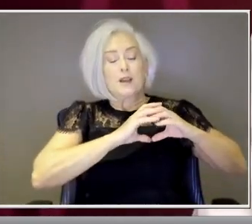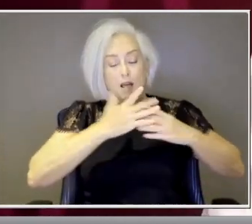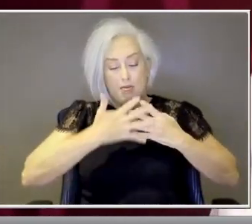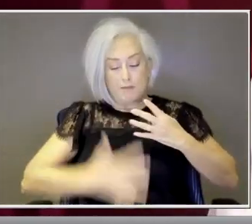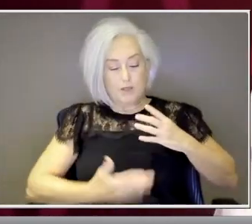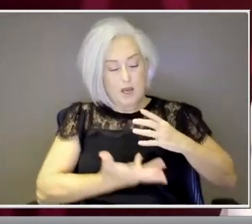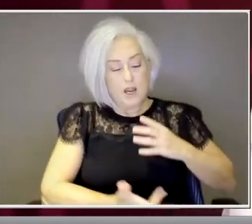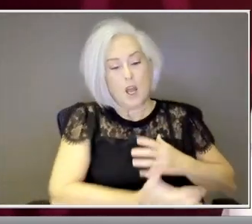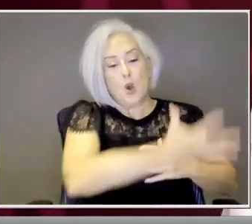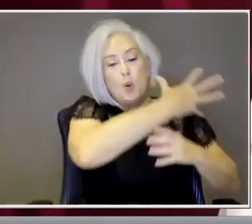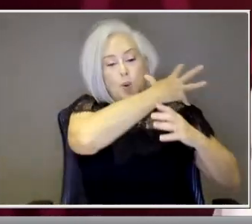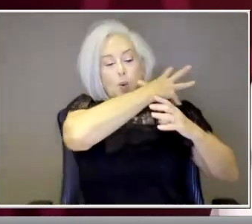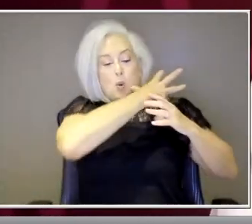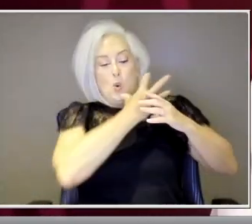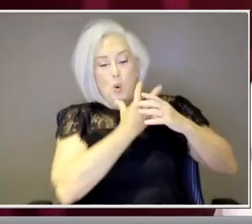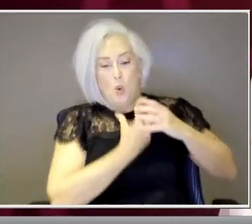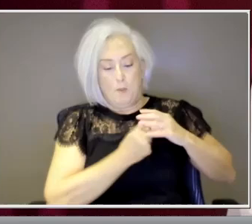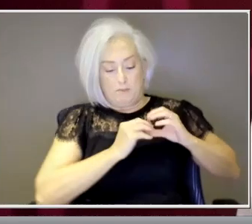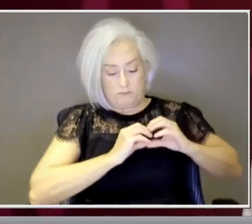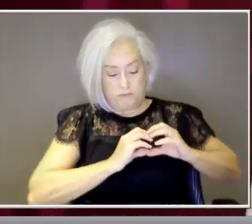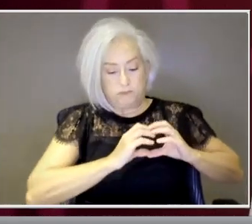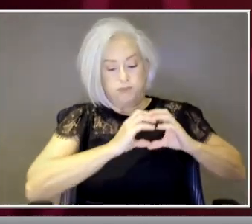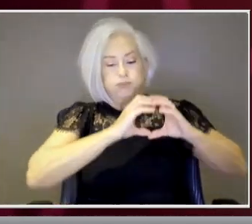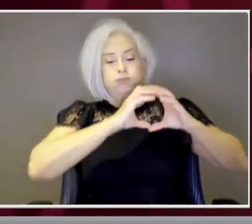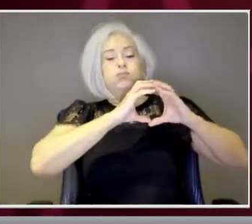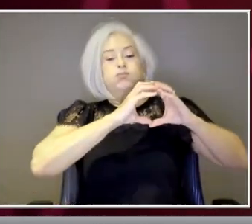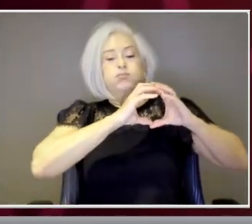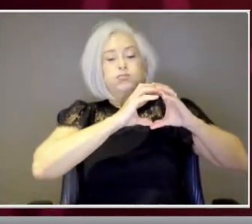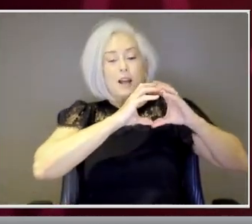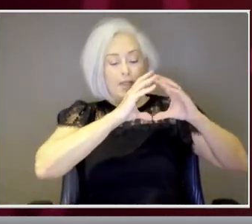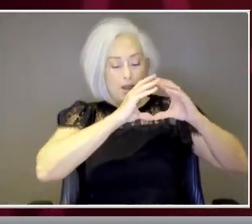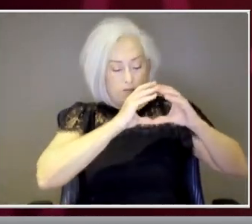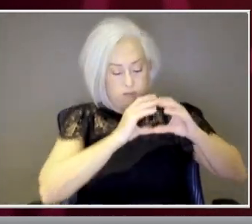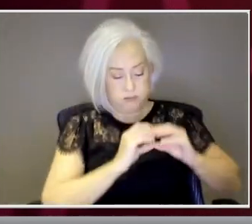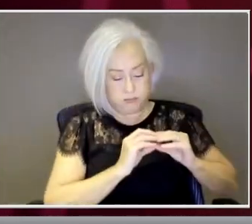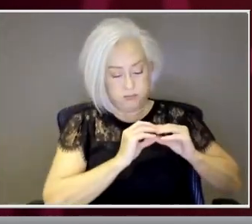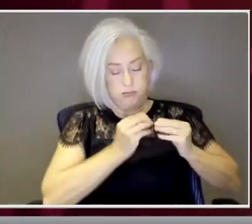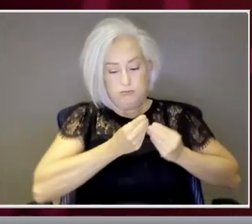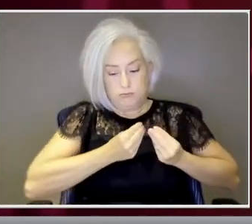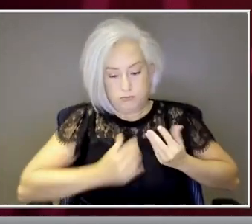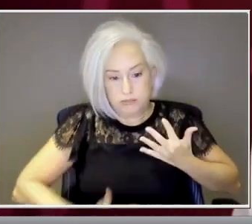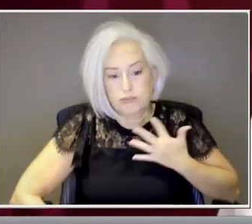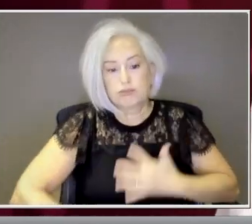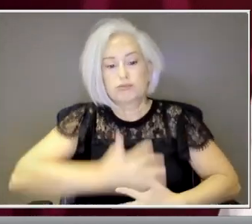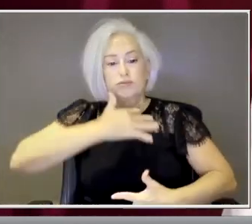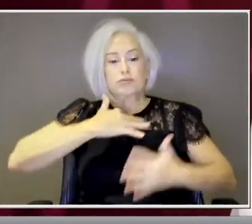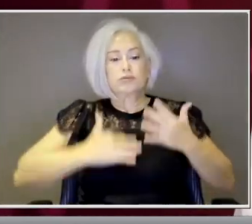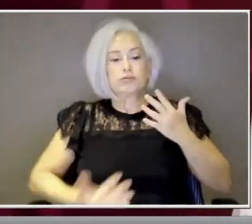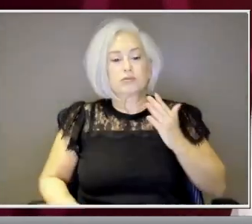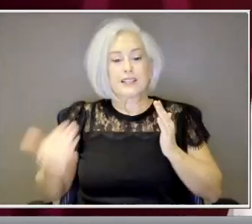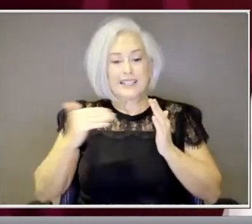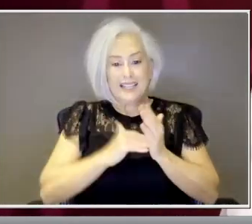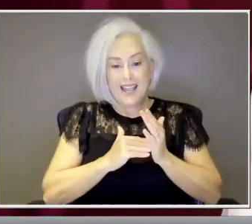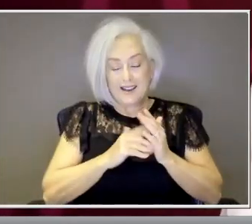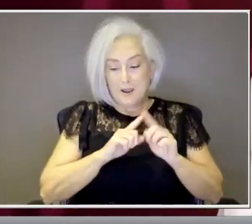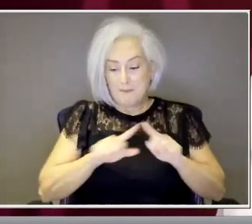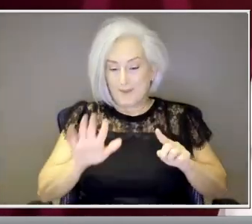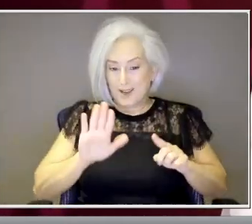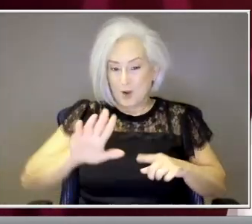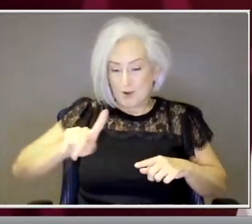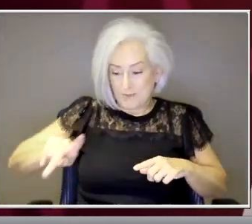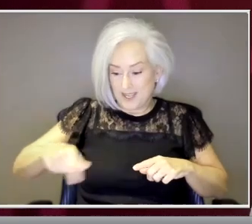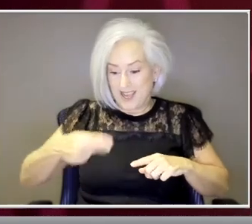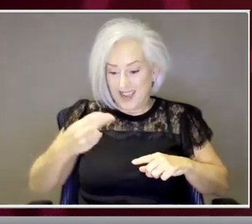case, and in many patients with pulmonary hypertension's case, the ability of the right side of the heart to relax in that way and suck blood back up